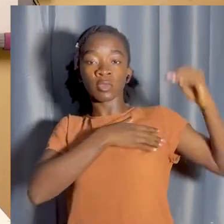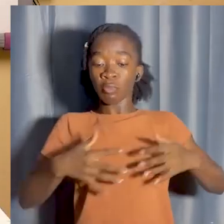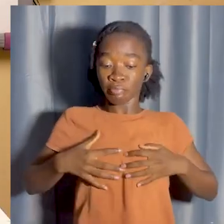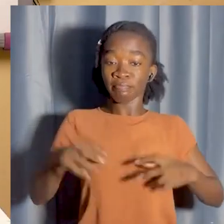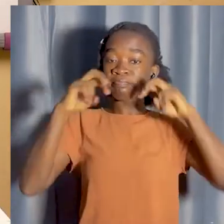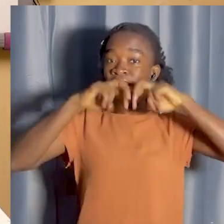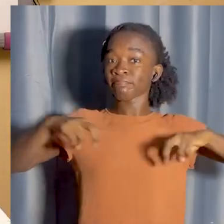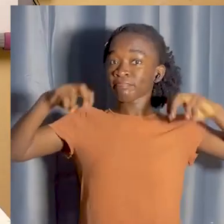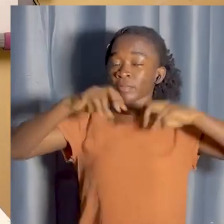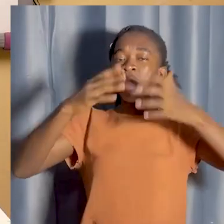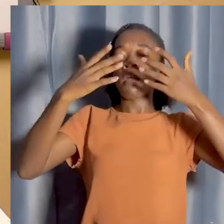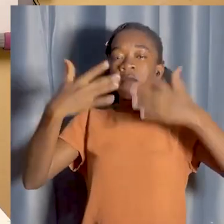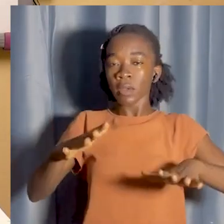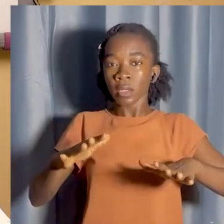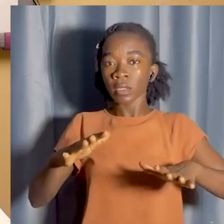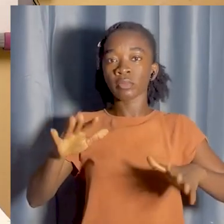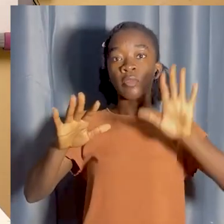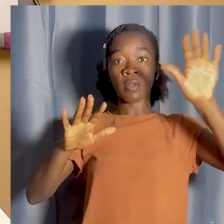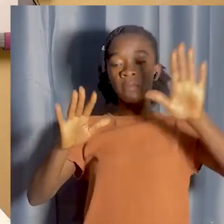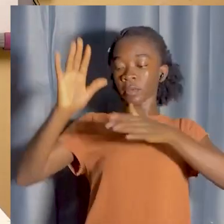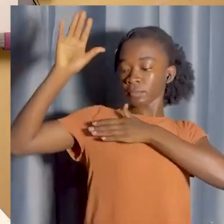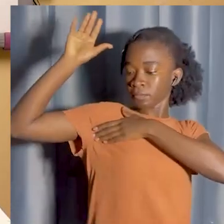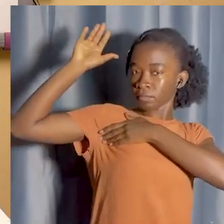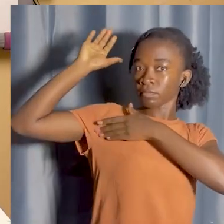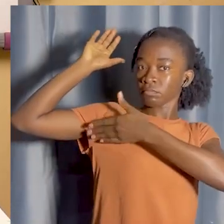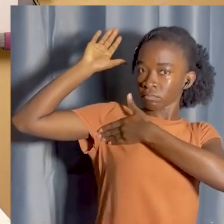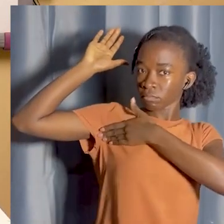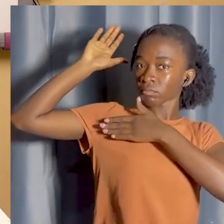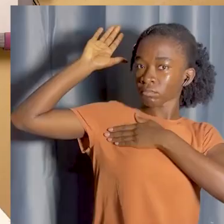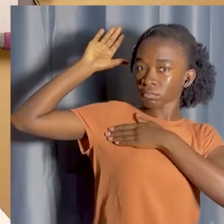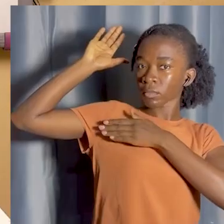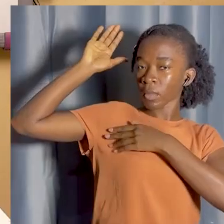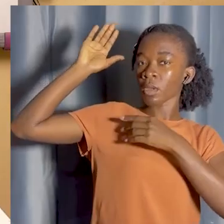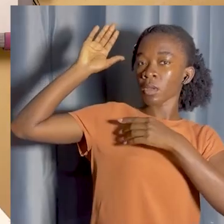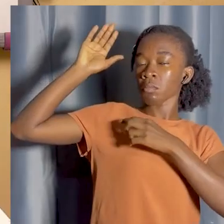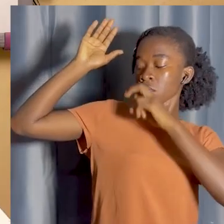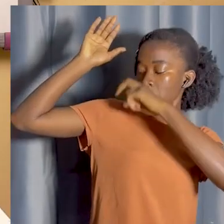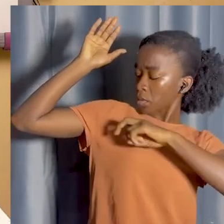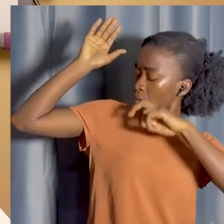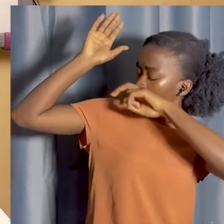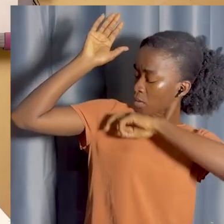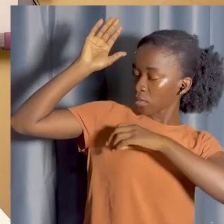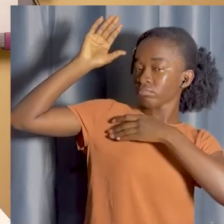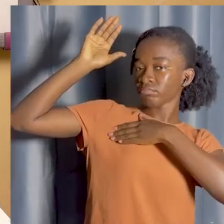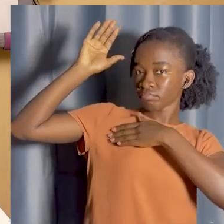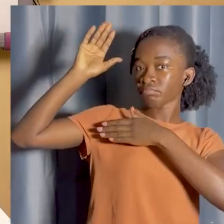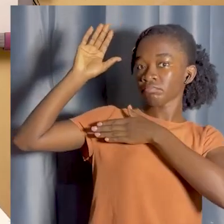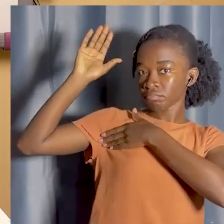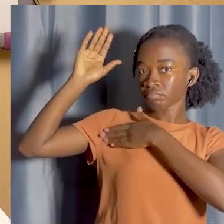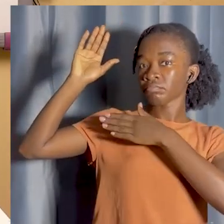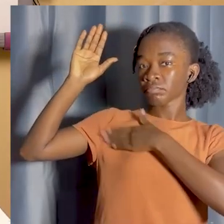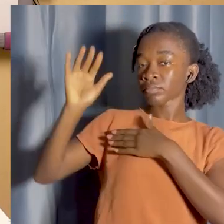breast, you use the left hand again, and you also you feel around the armpits to see if you can feel anything. Change your hands and do the